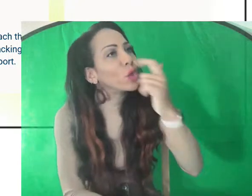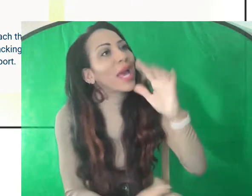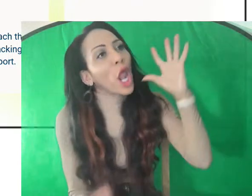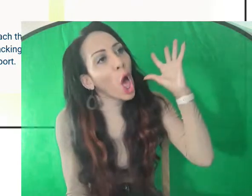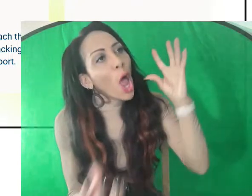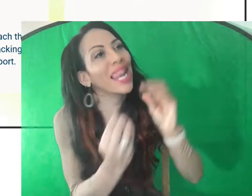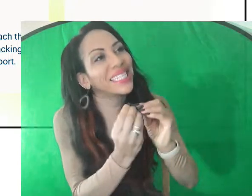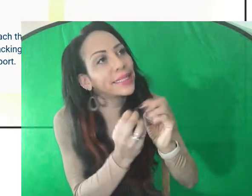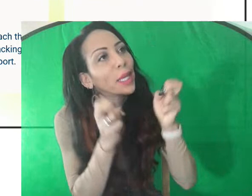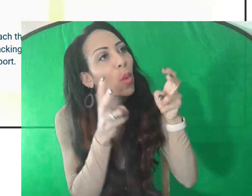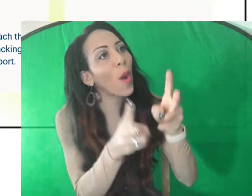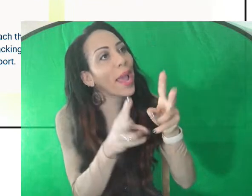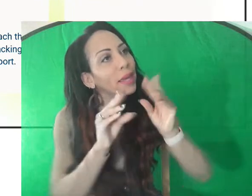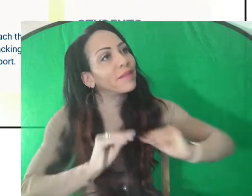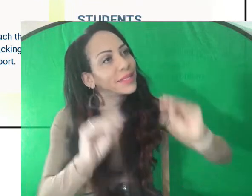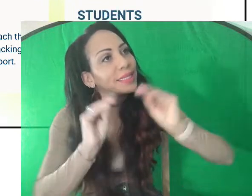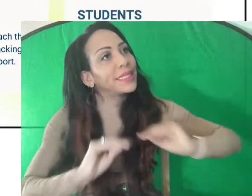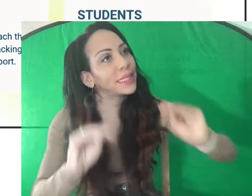teaching.